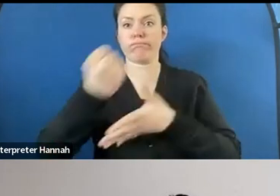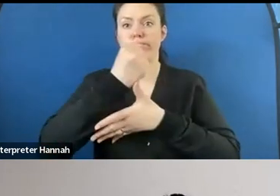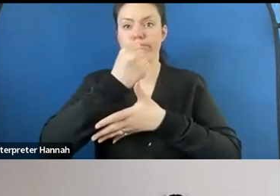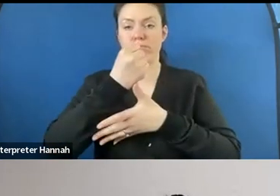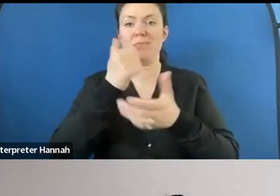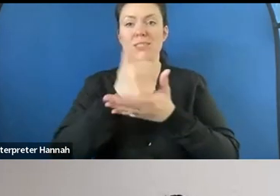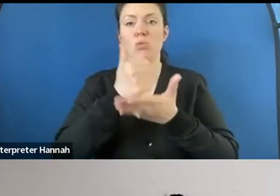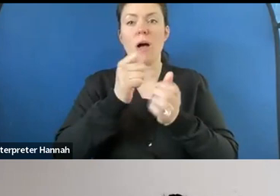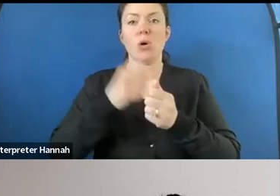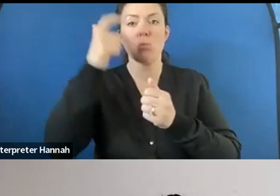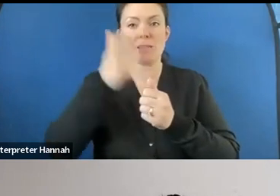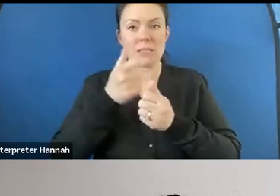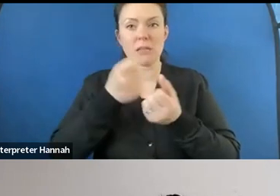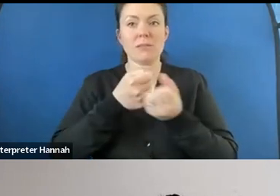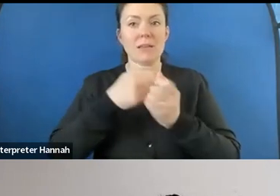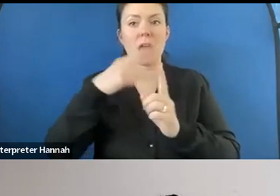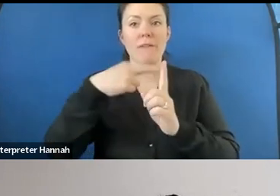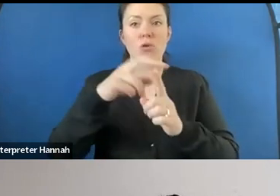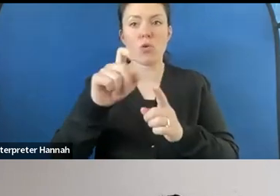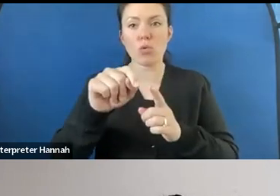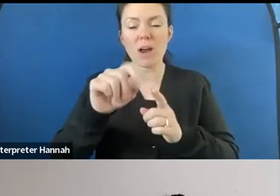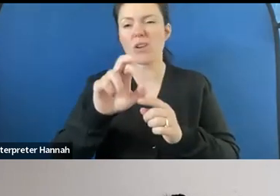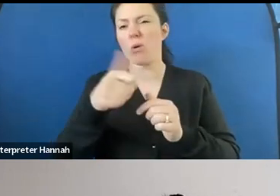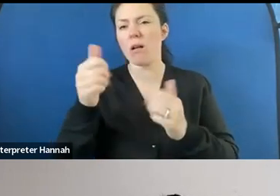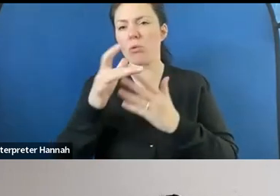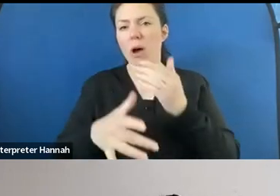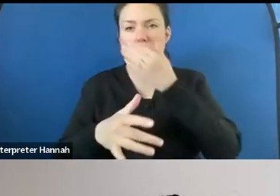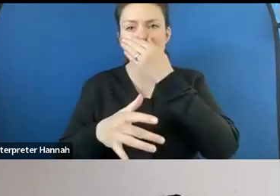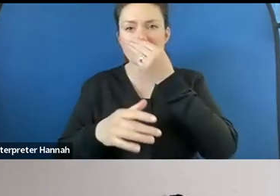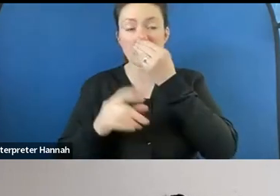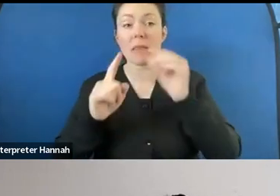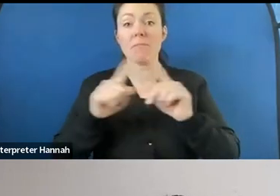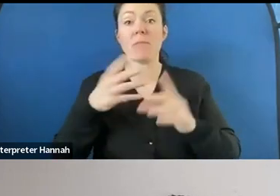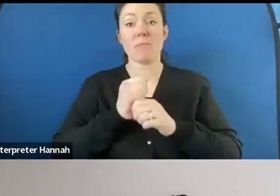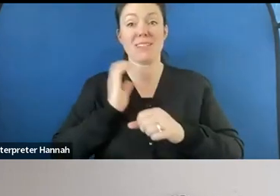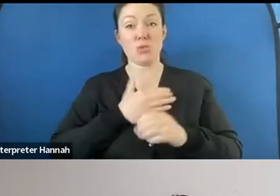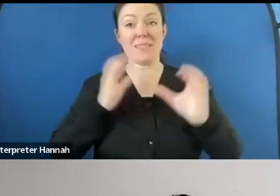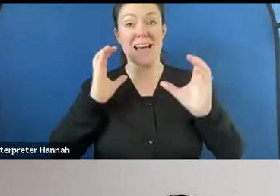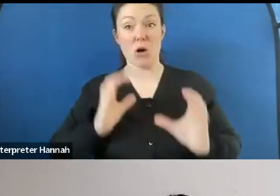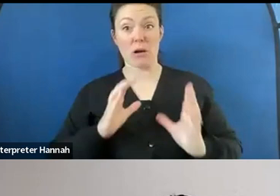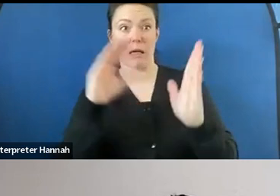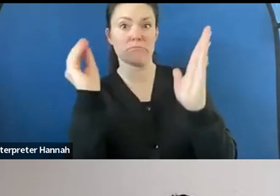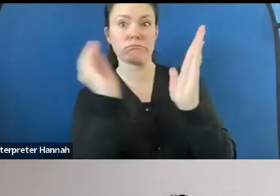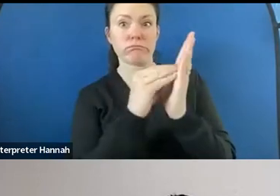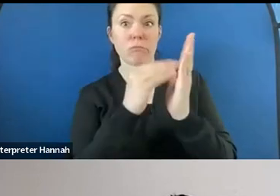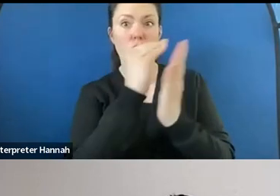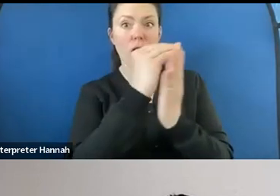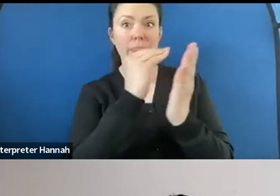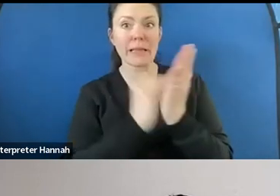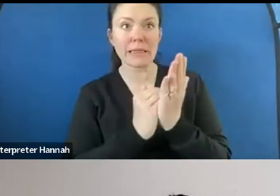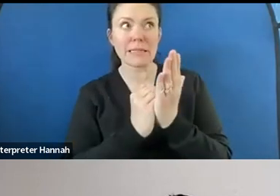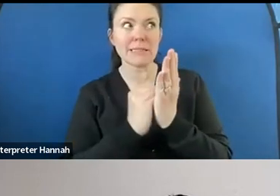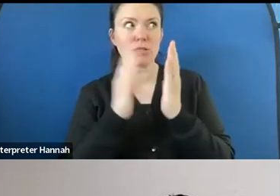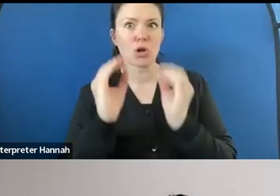subsidized rent and other options. But to get our clients on that list, no one can give us an